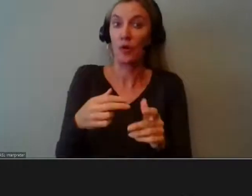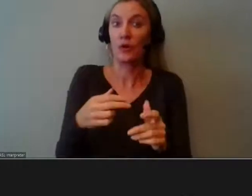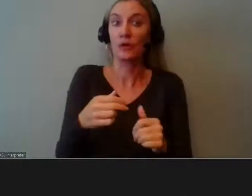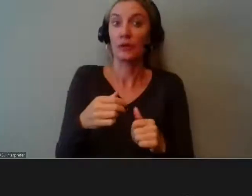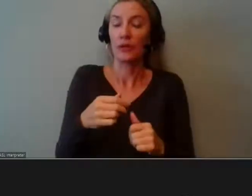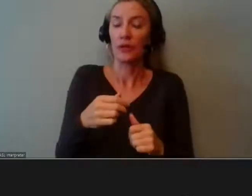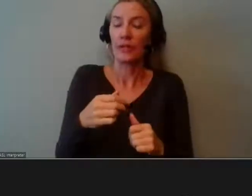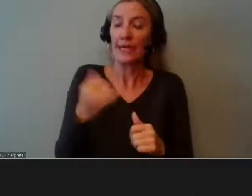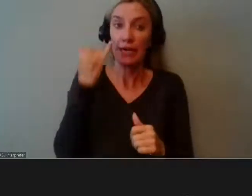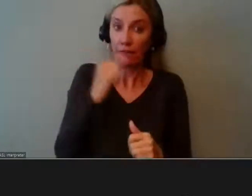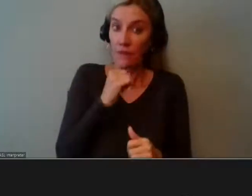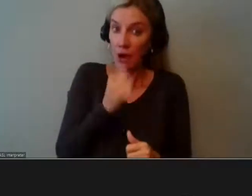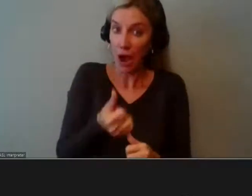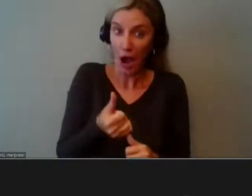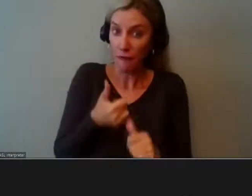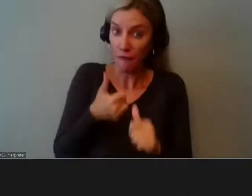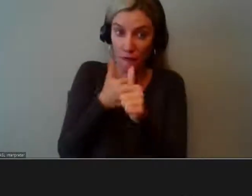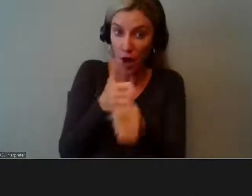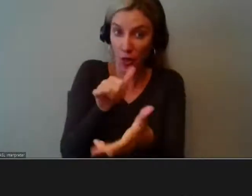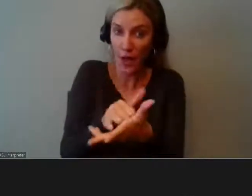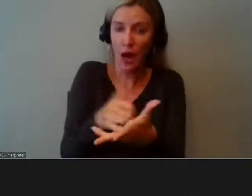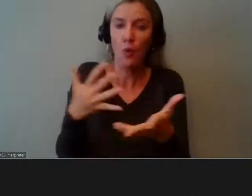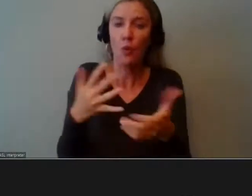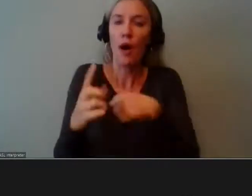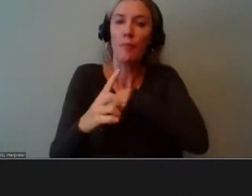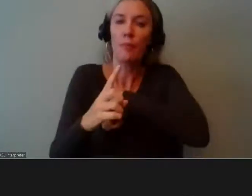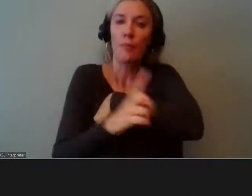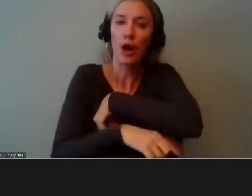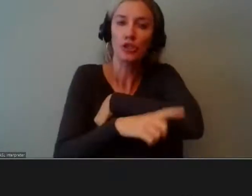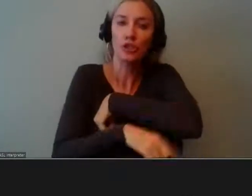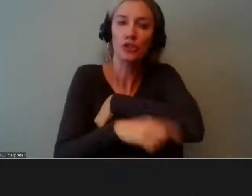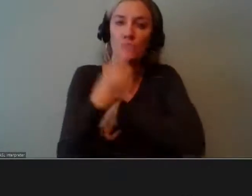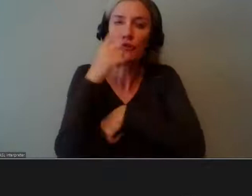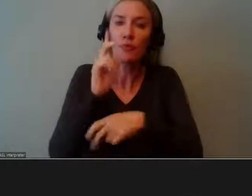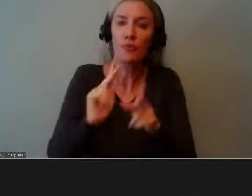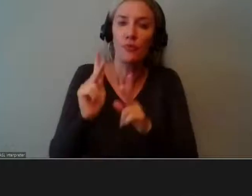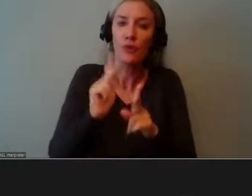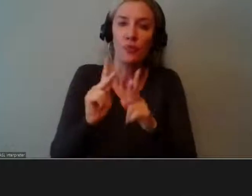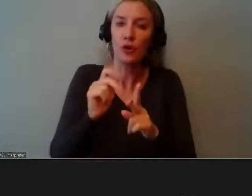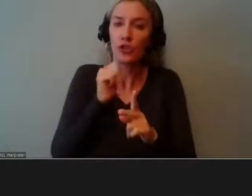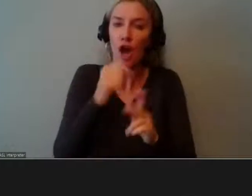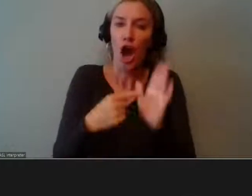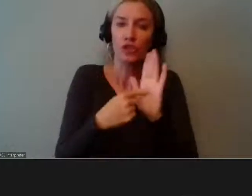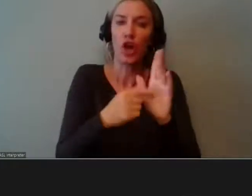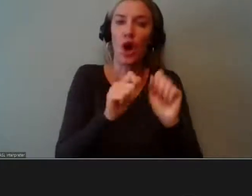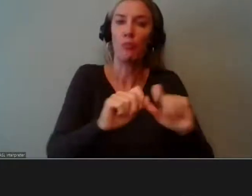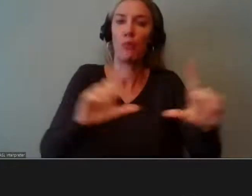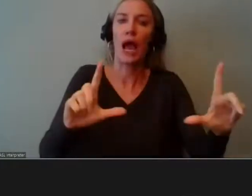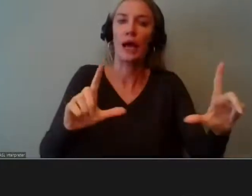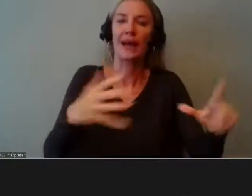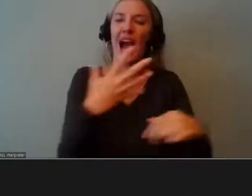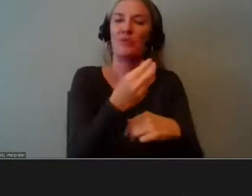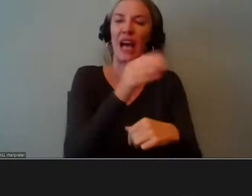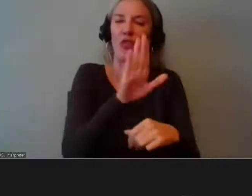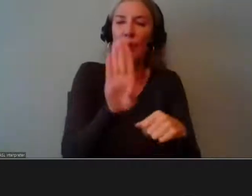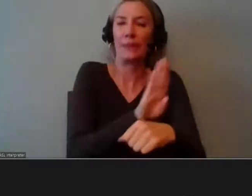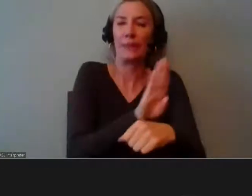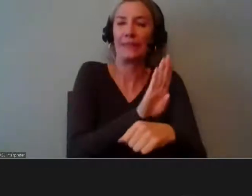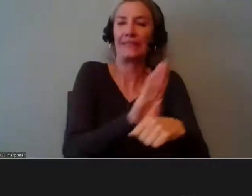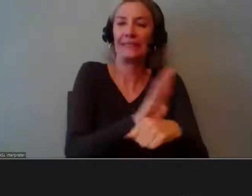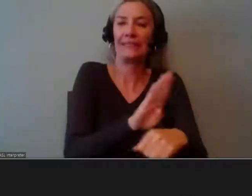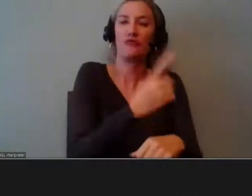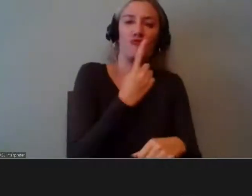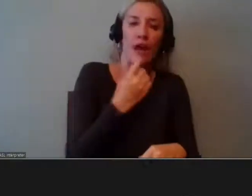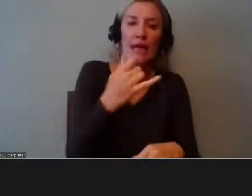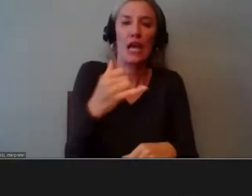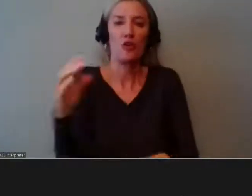the penalty for someone who's not displaying a placard outside of a business